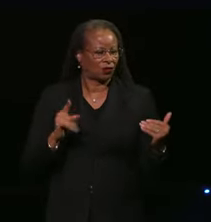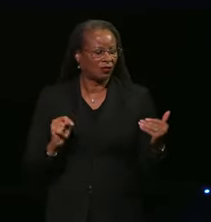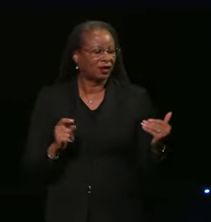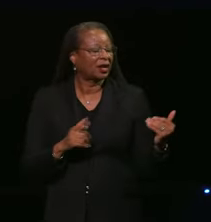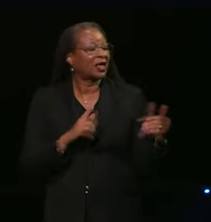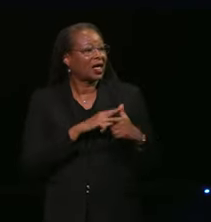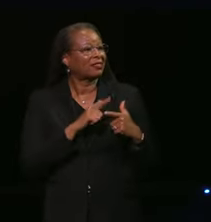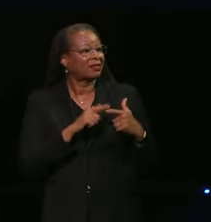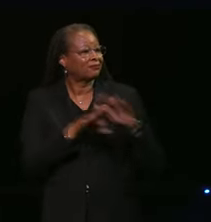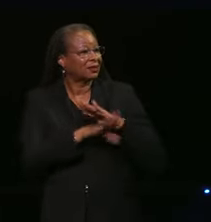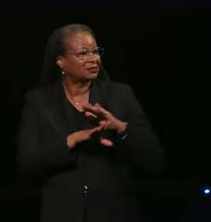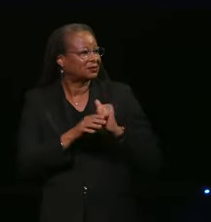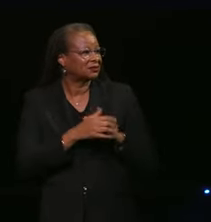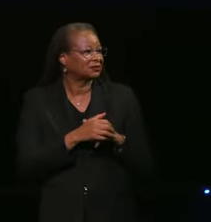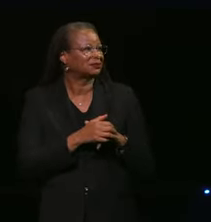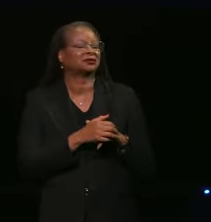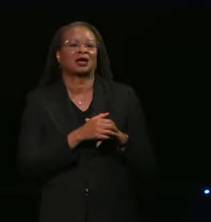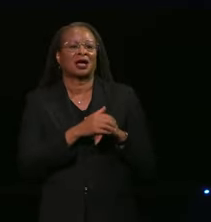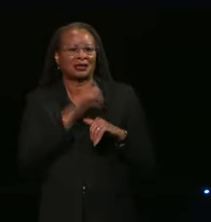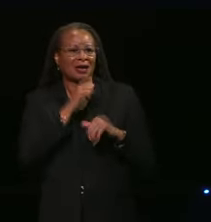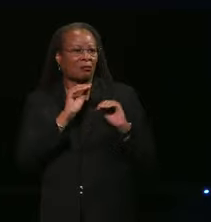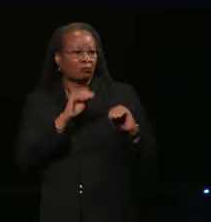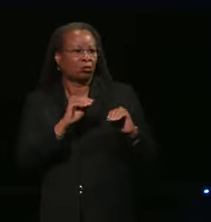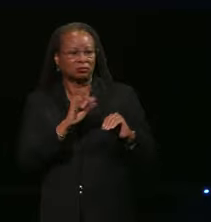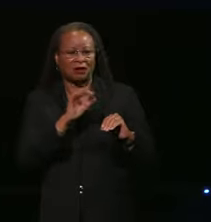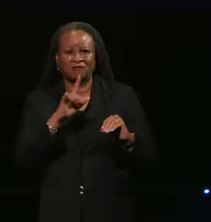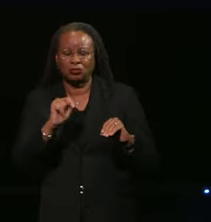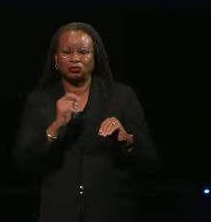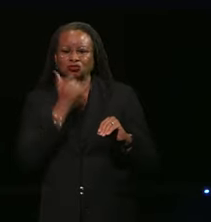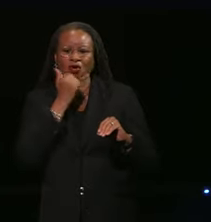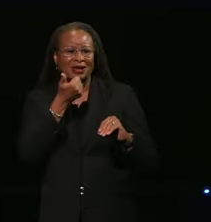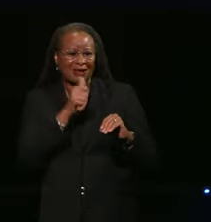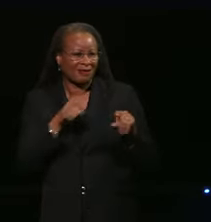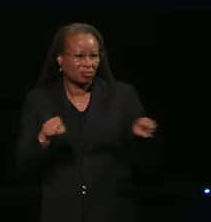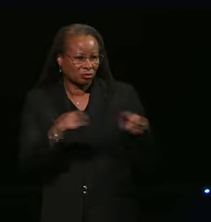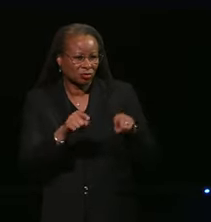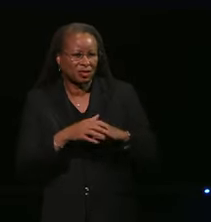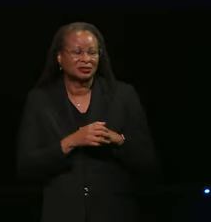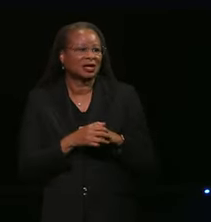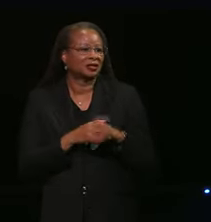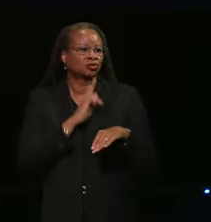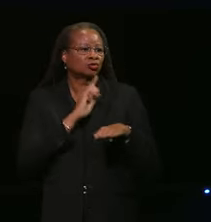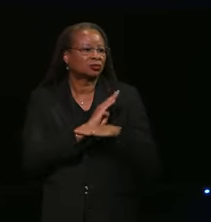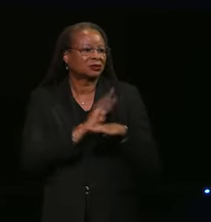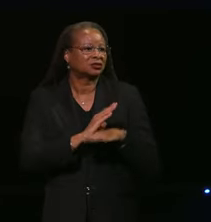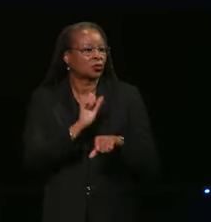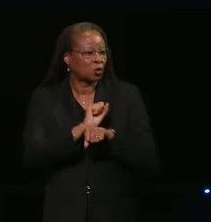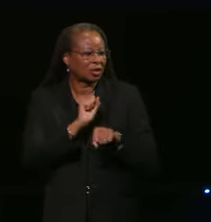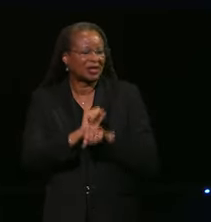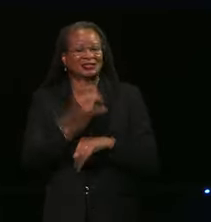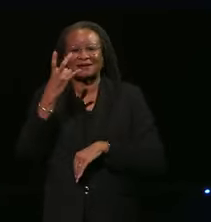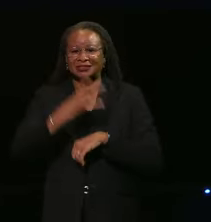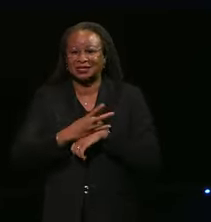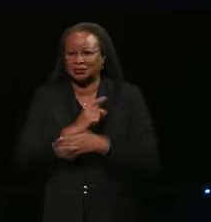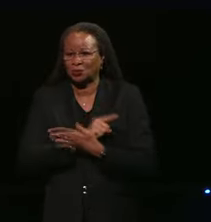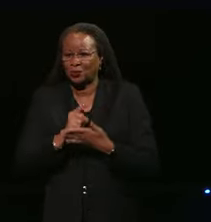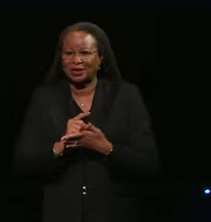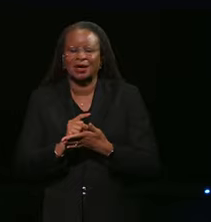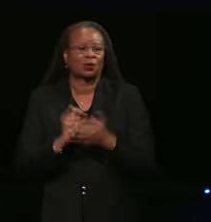said, and basically not put a foot wrong in any of those days. I mean, it was literally working every 7 days a week, just